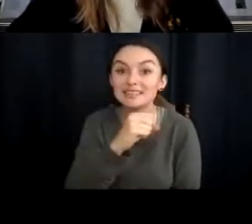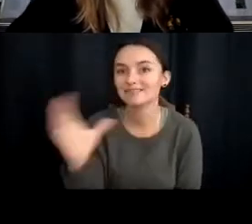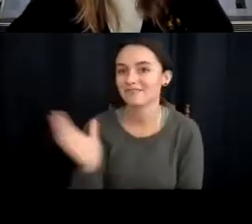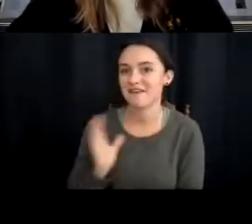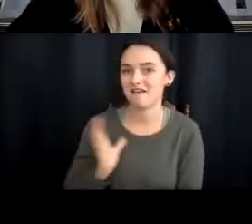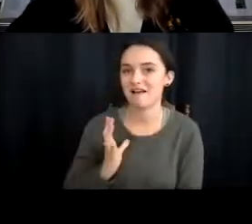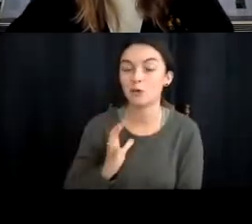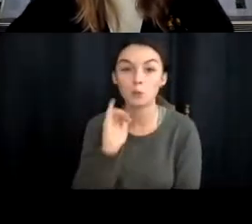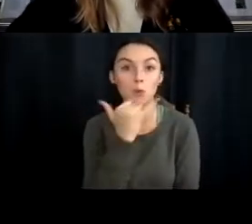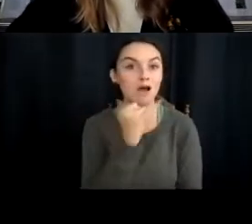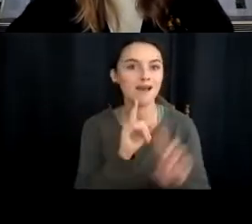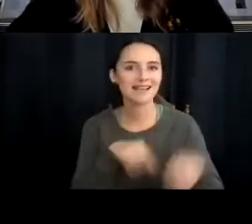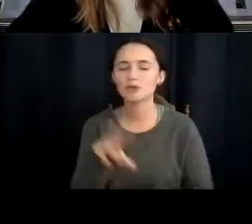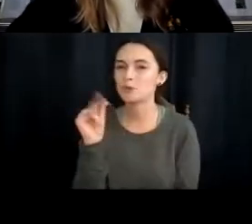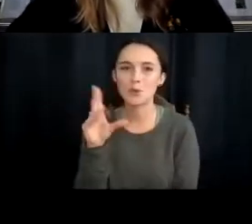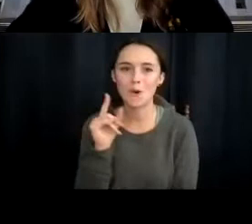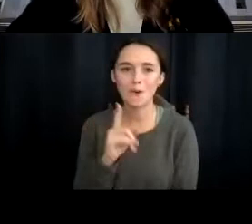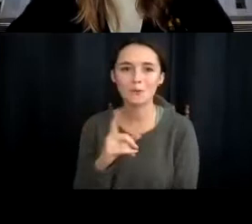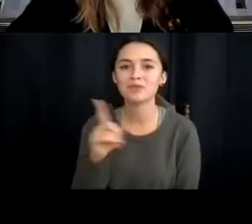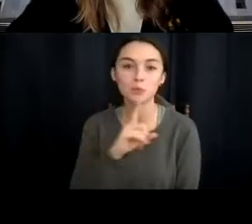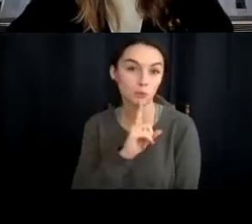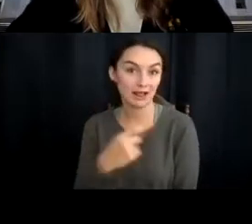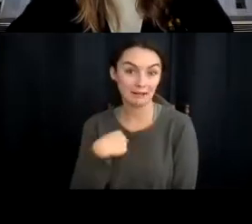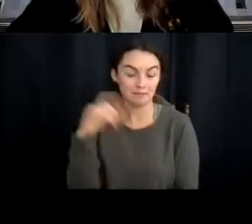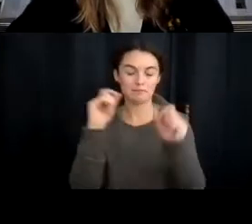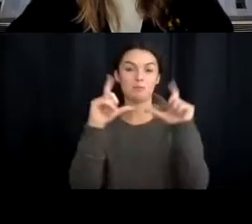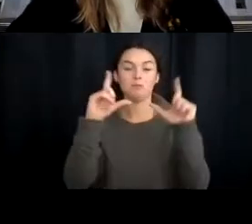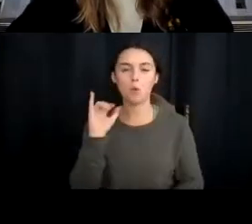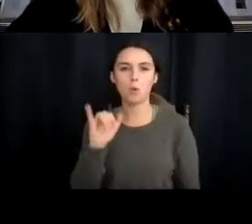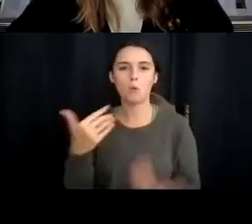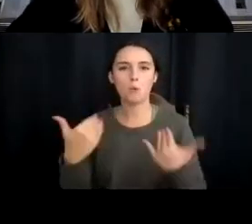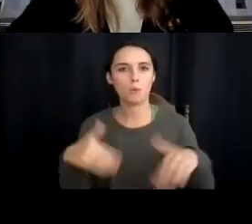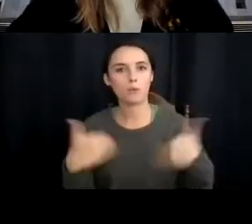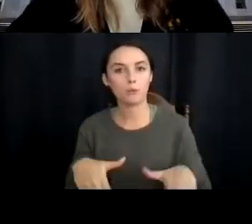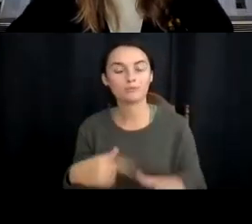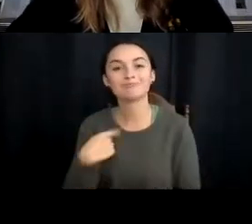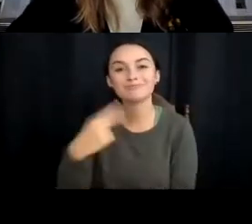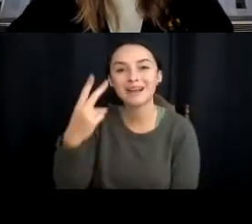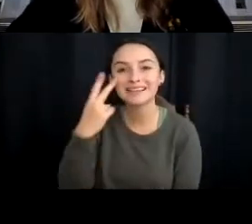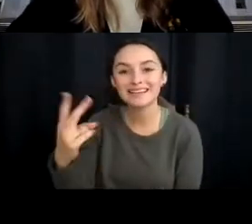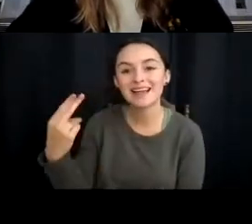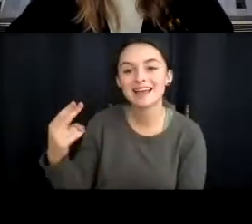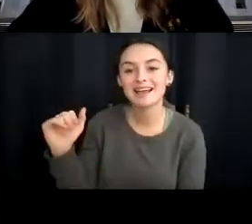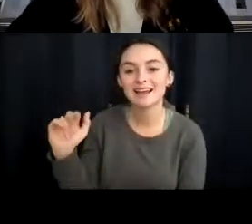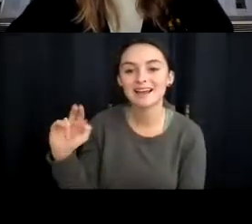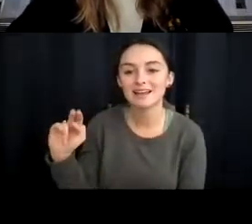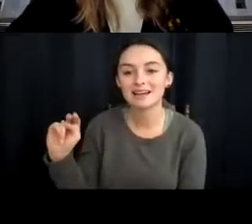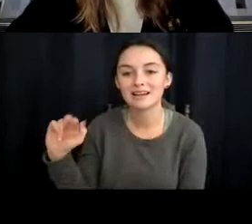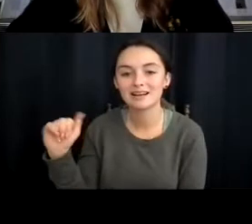because this was really surprising to me. I see Hannah's hand. Oh, I just lost her.